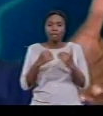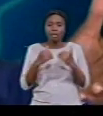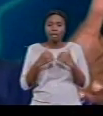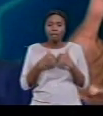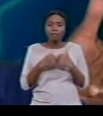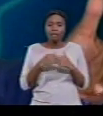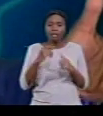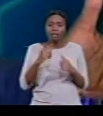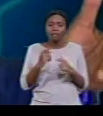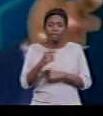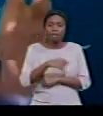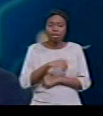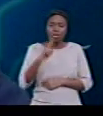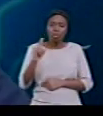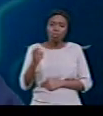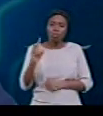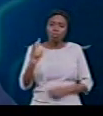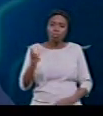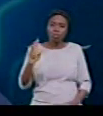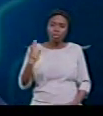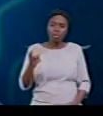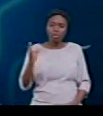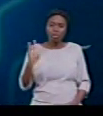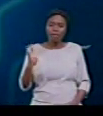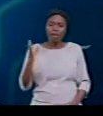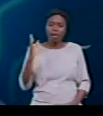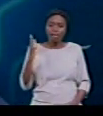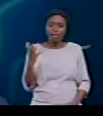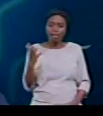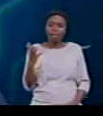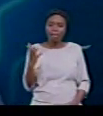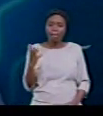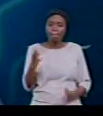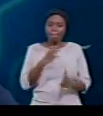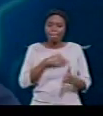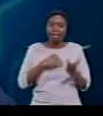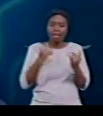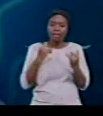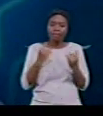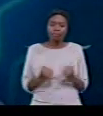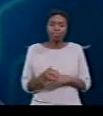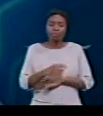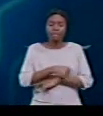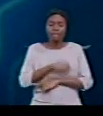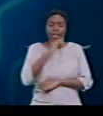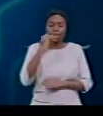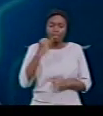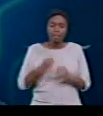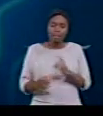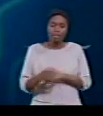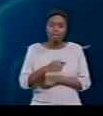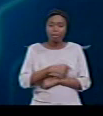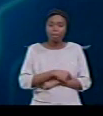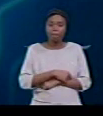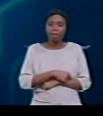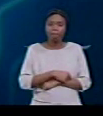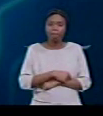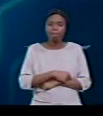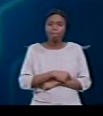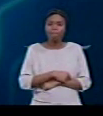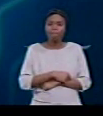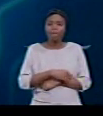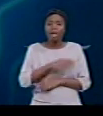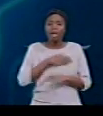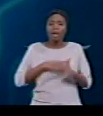1, 2, 3, 4, 5, and today, the last day, you have done tremendous things, many wonderful things. And people